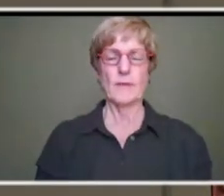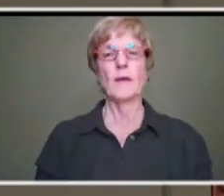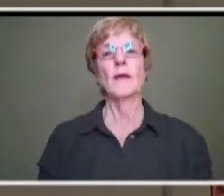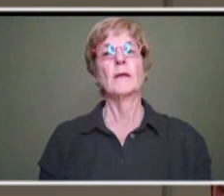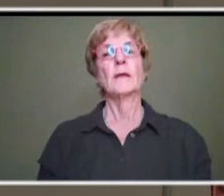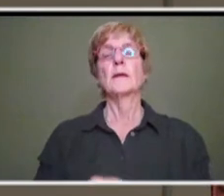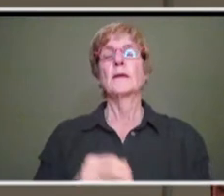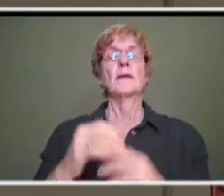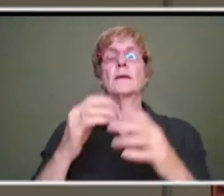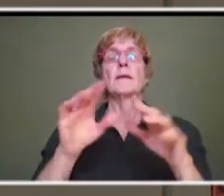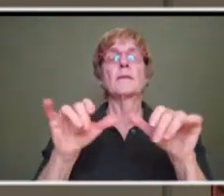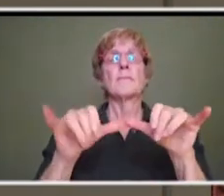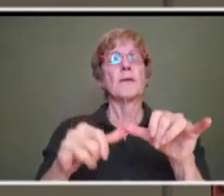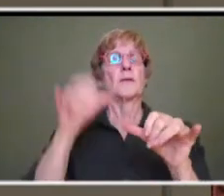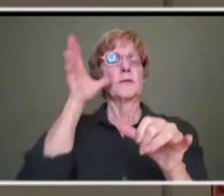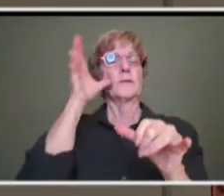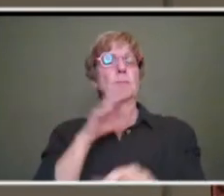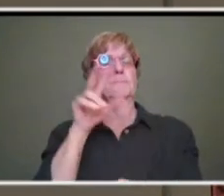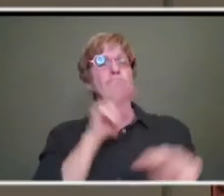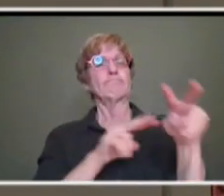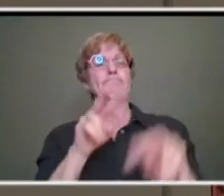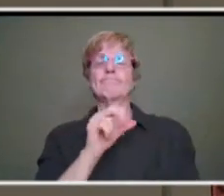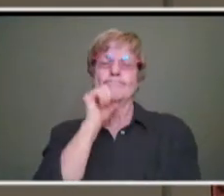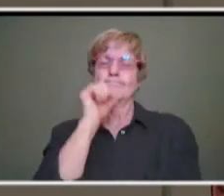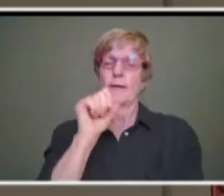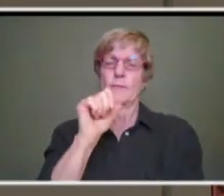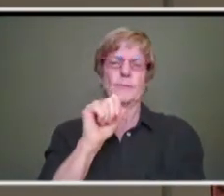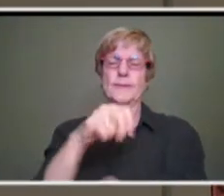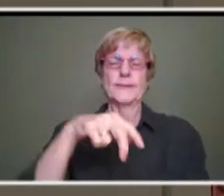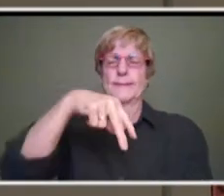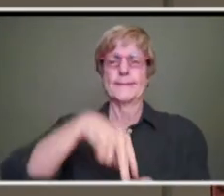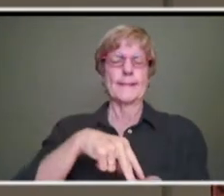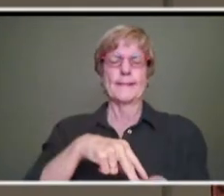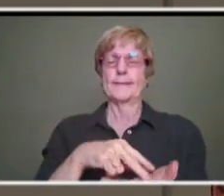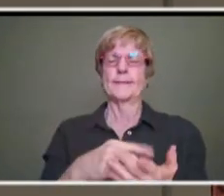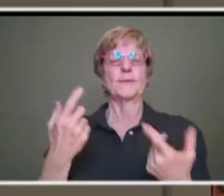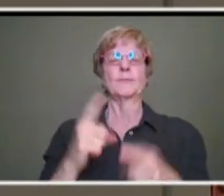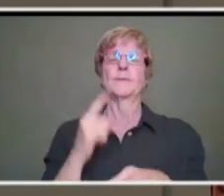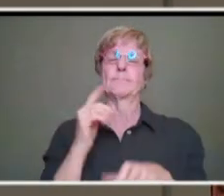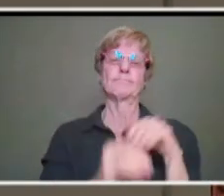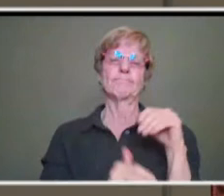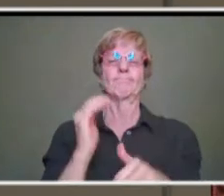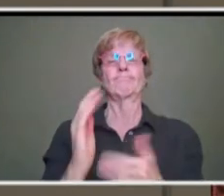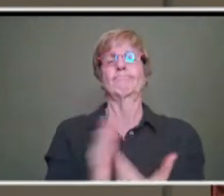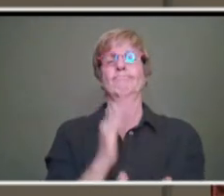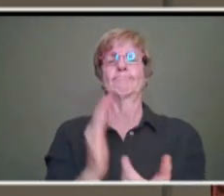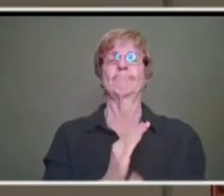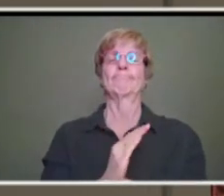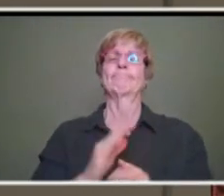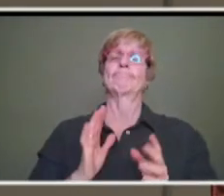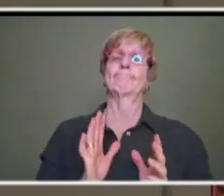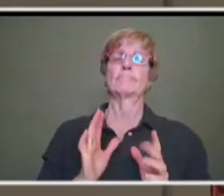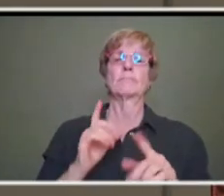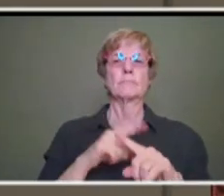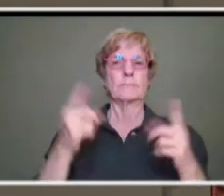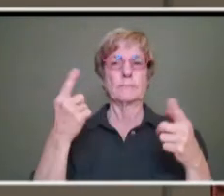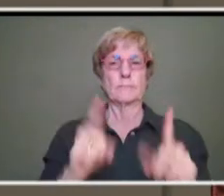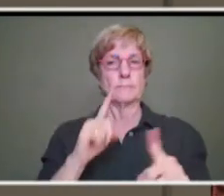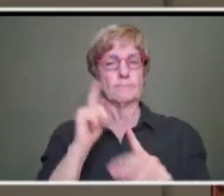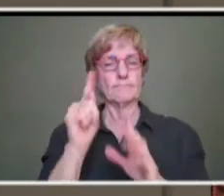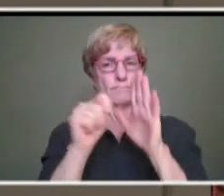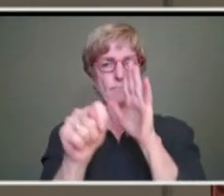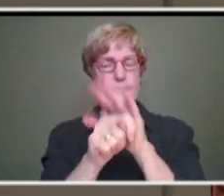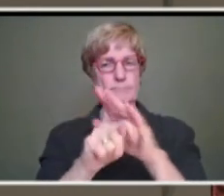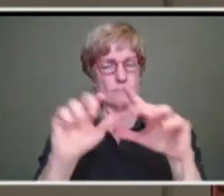ultimate measure of a man is not where he stands in his moment of comfort and convenience to where he stands in times of Challenge